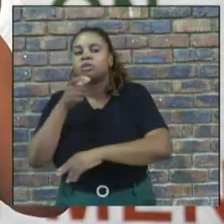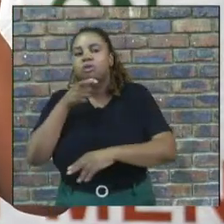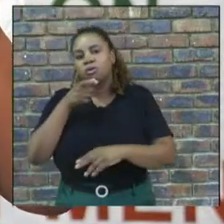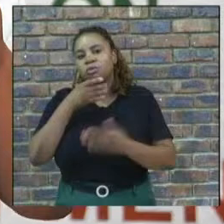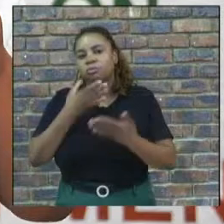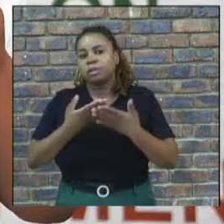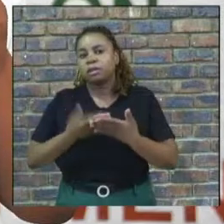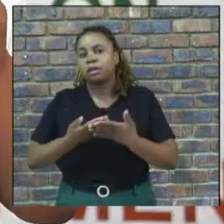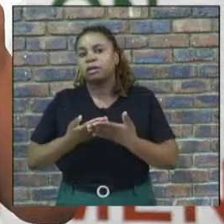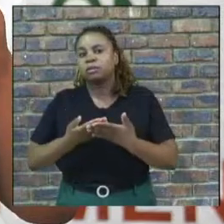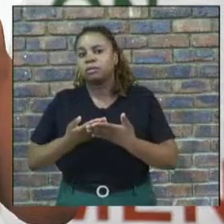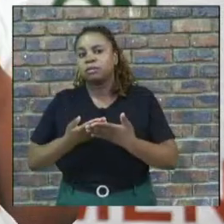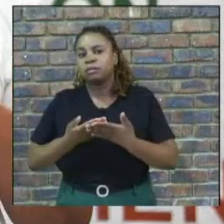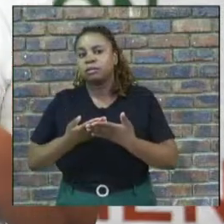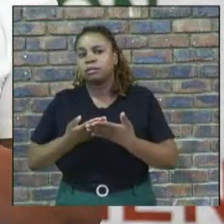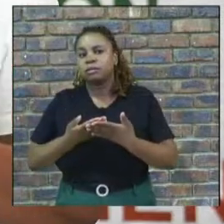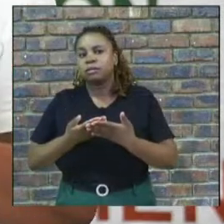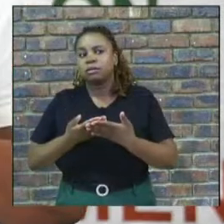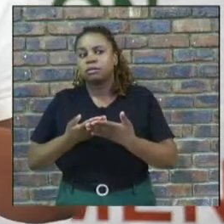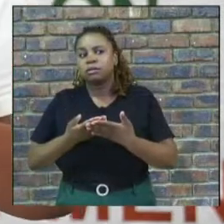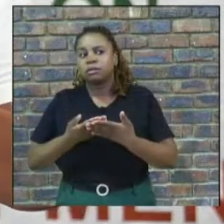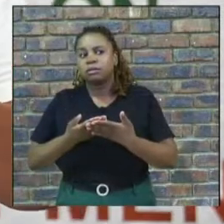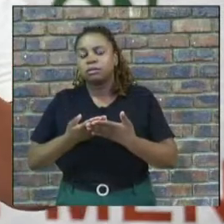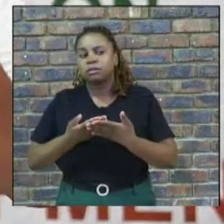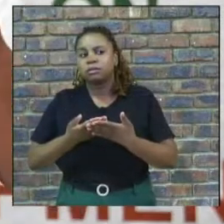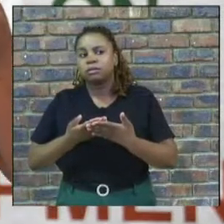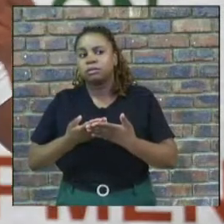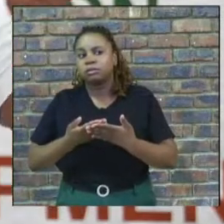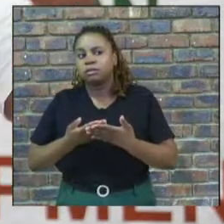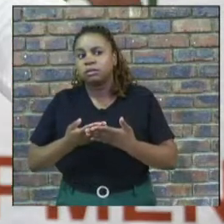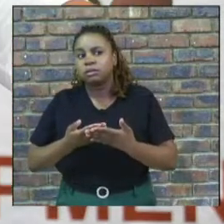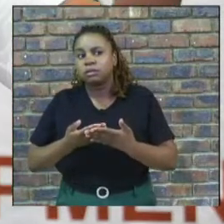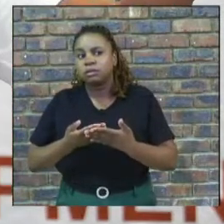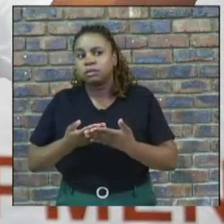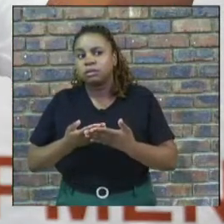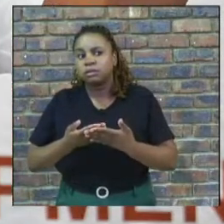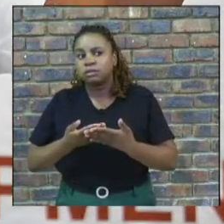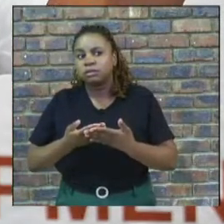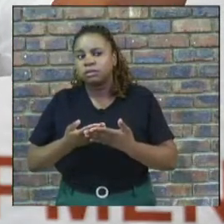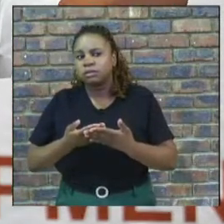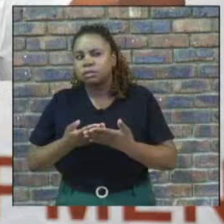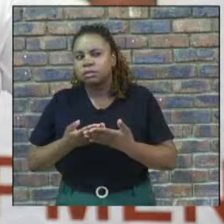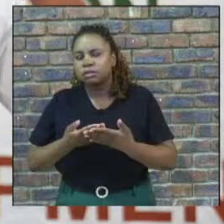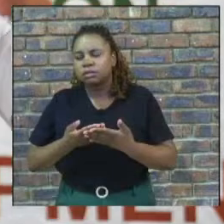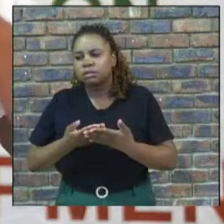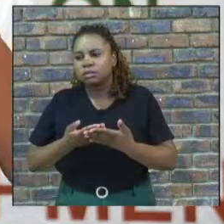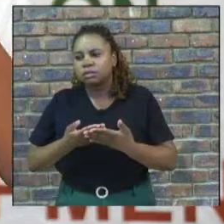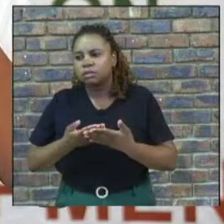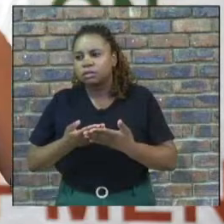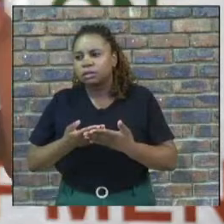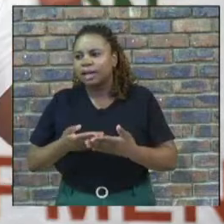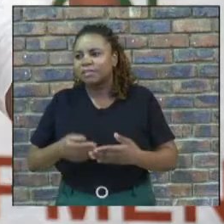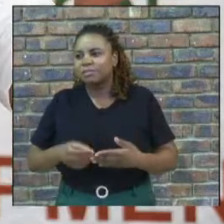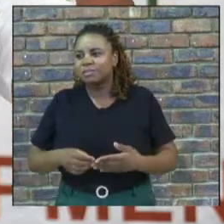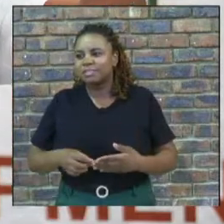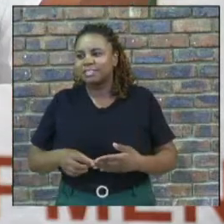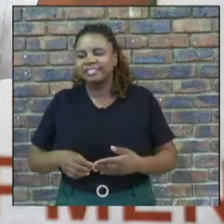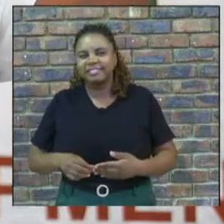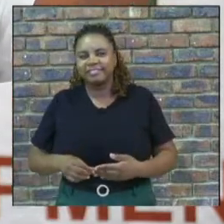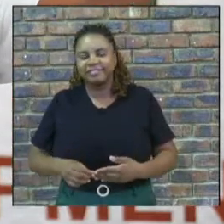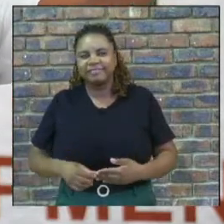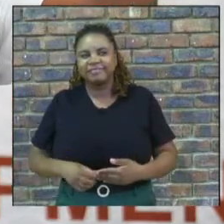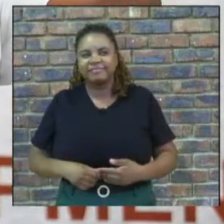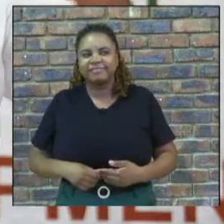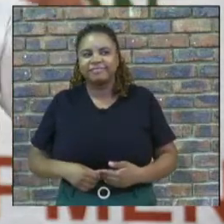fail. Just say, can we have another roving mic that we could give to her? Then we just 2